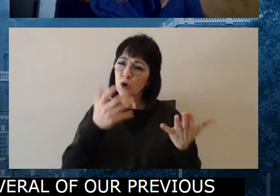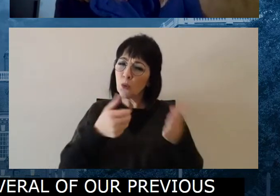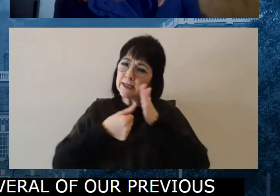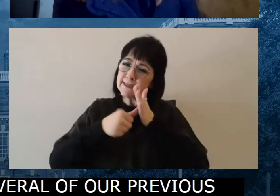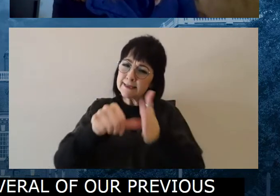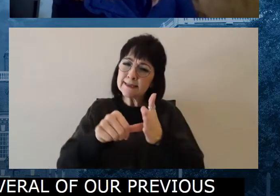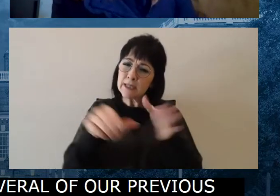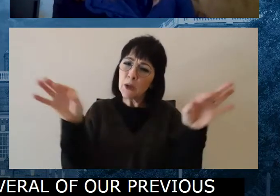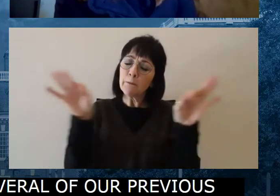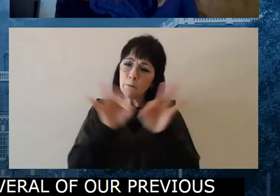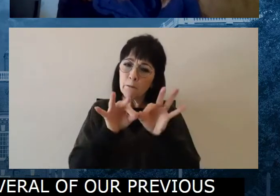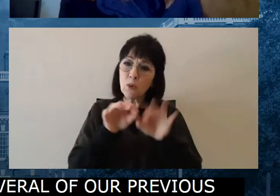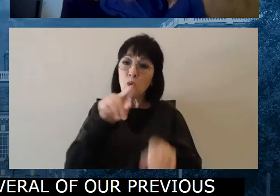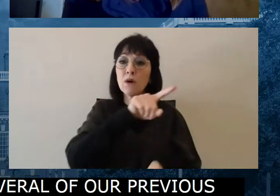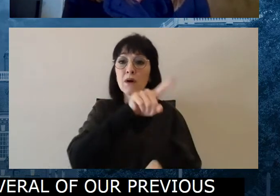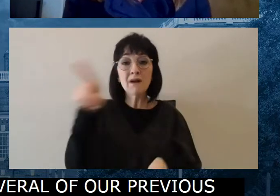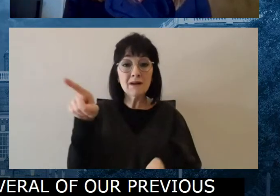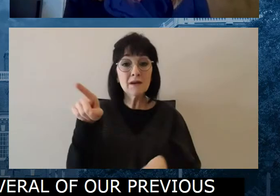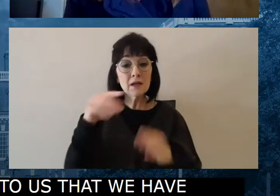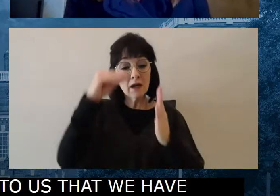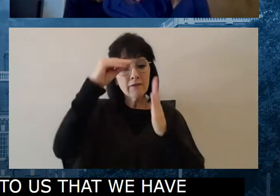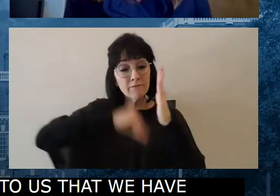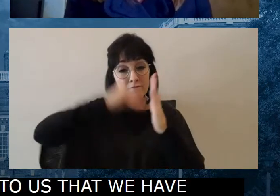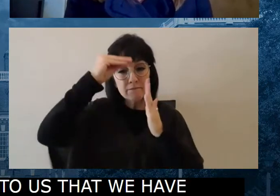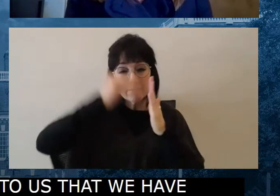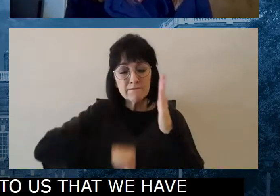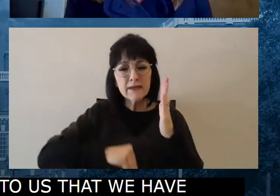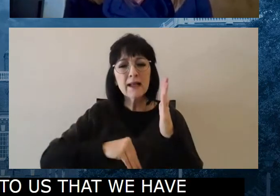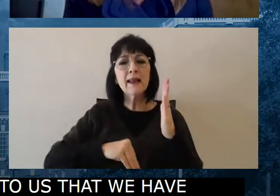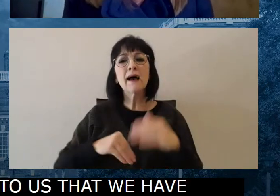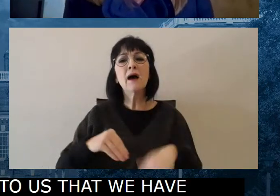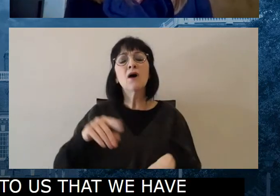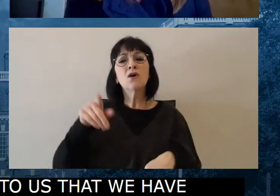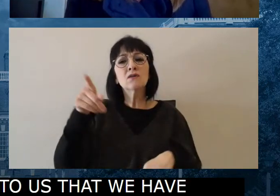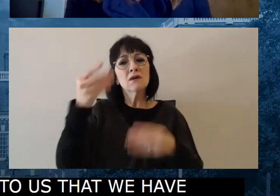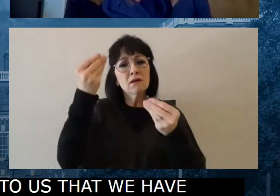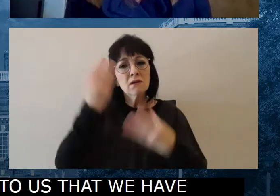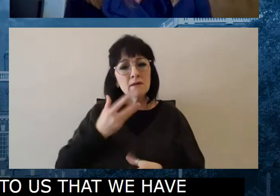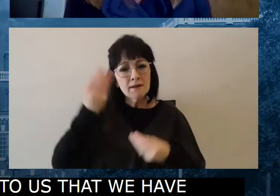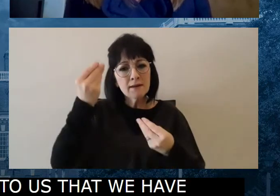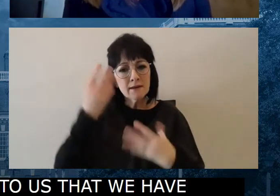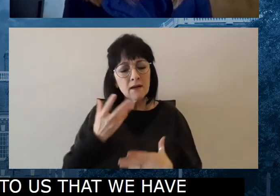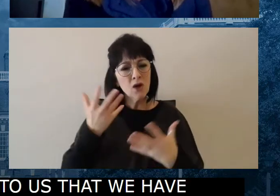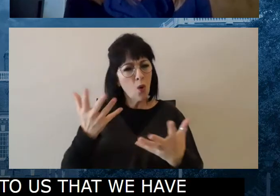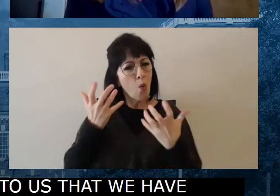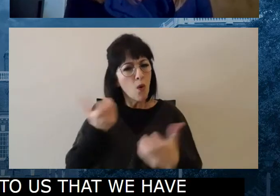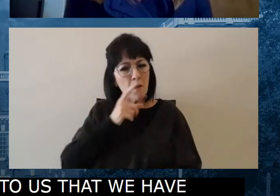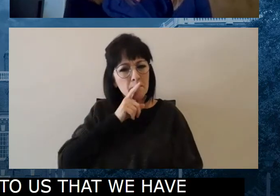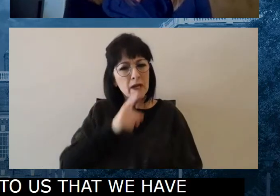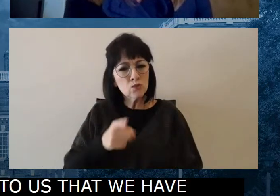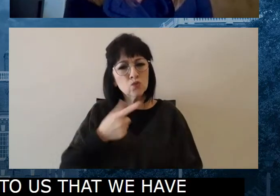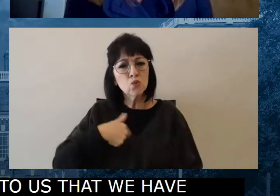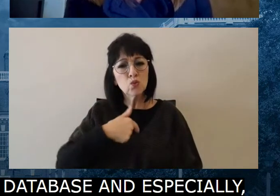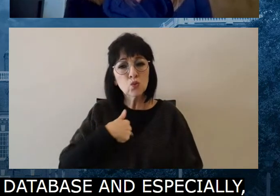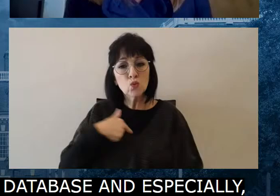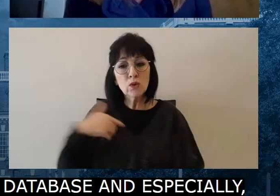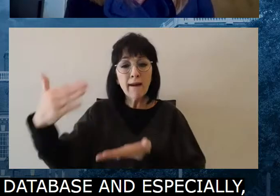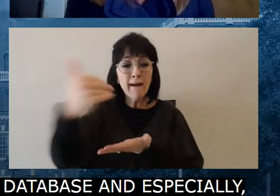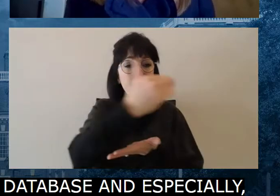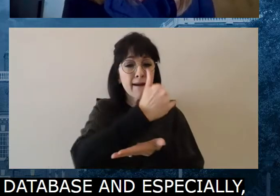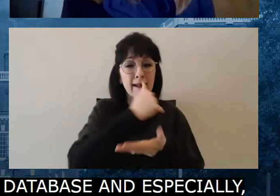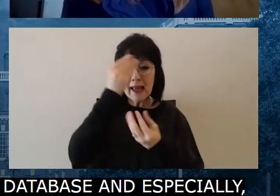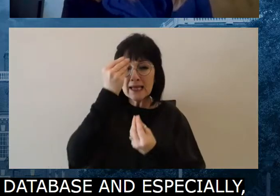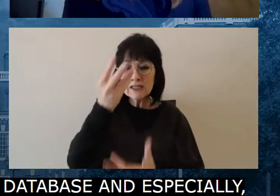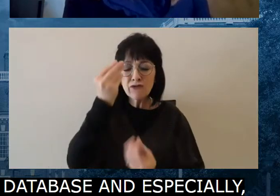vaccine database, and especially around race and ethnicity, so that we have an accurate understanding of who's getting vaccinated and who